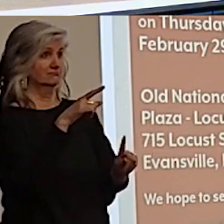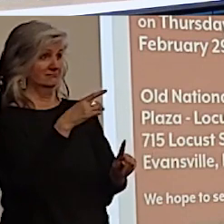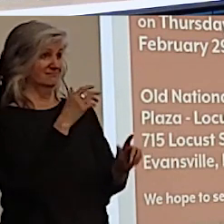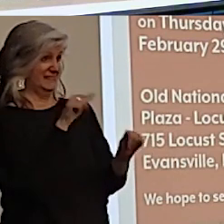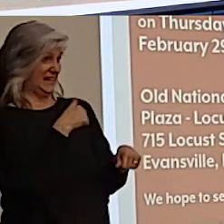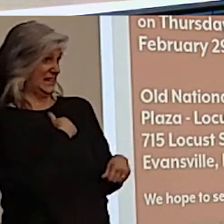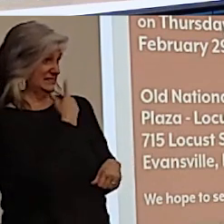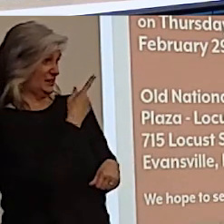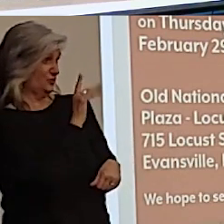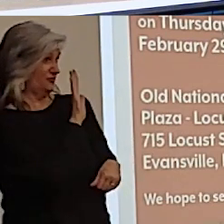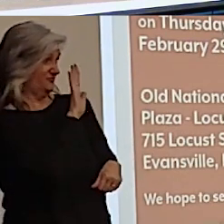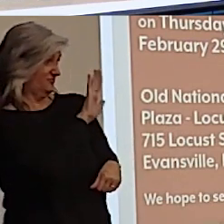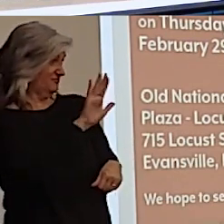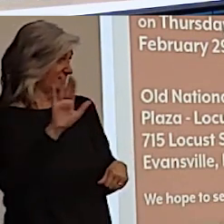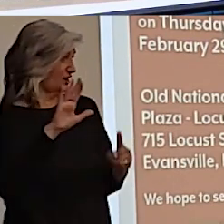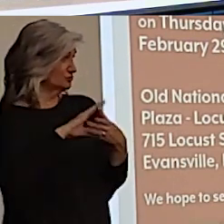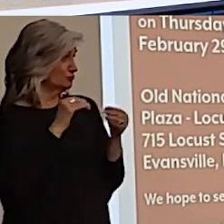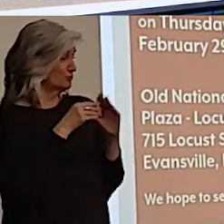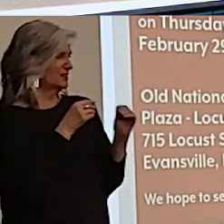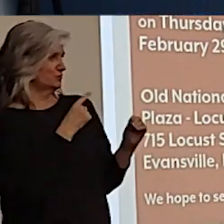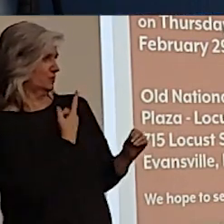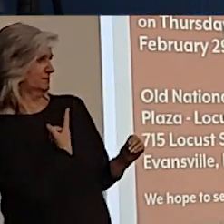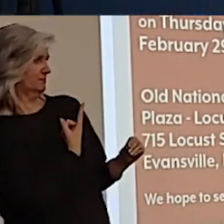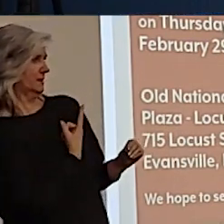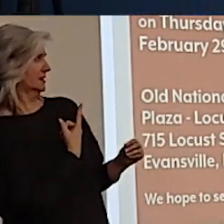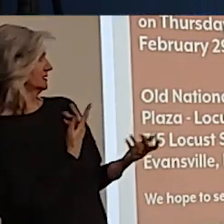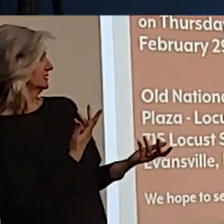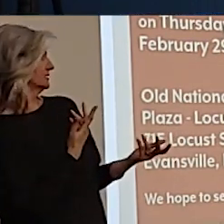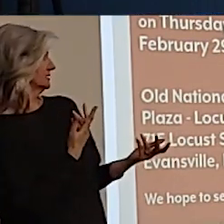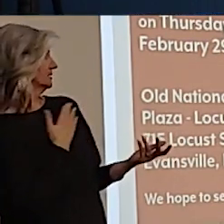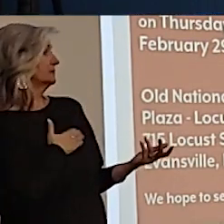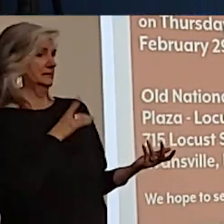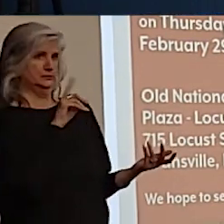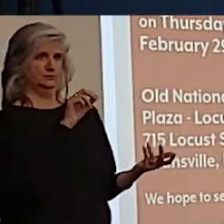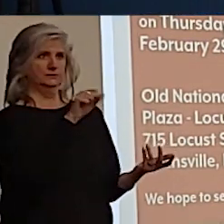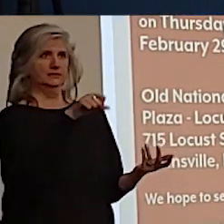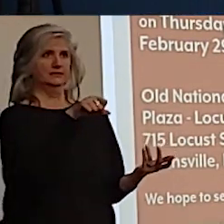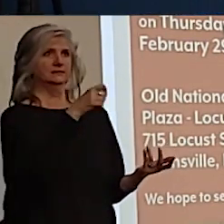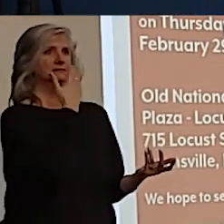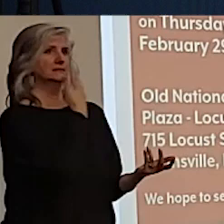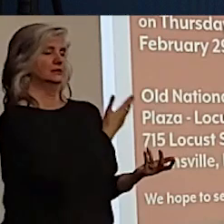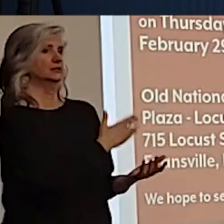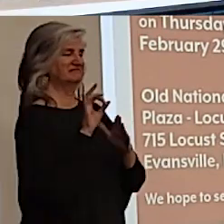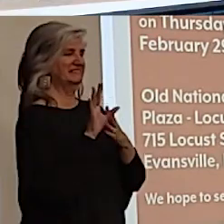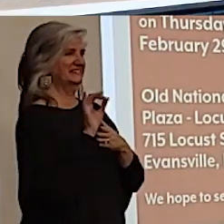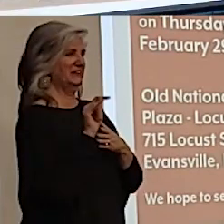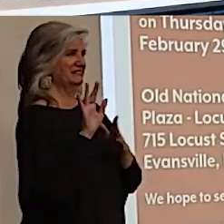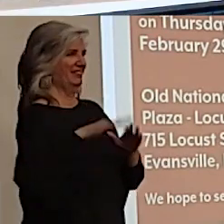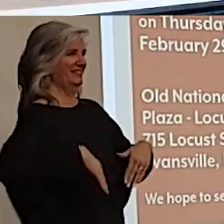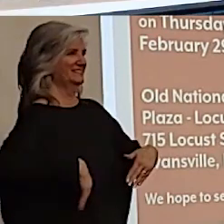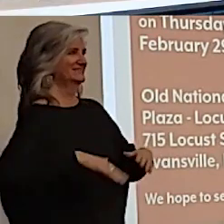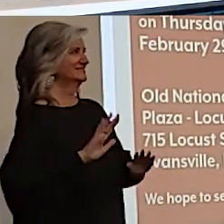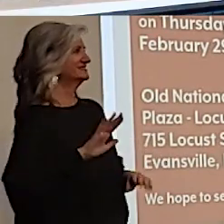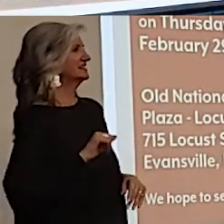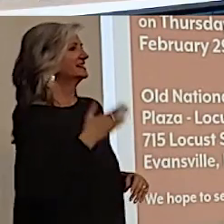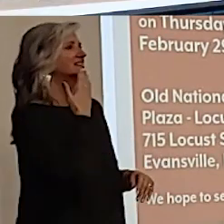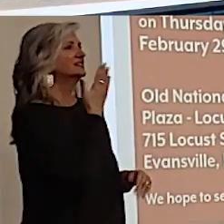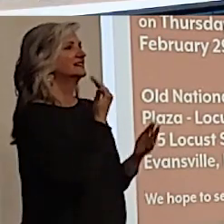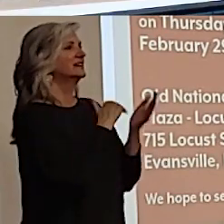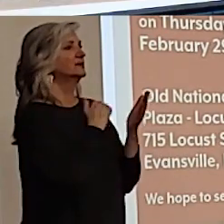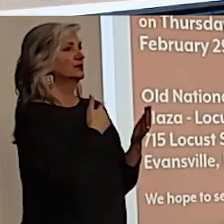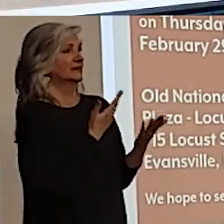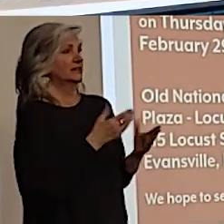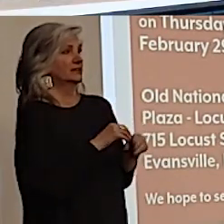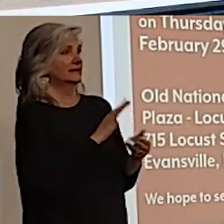does it just have to be mine at the field meeting? Please do, yes. Thank you. Thank you again. We're here in